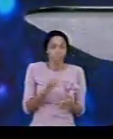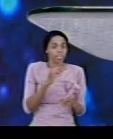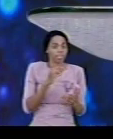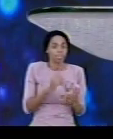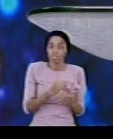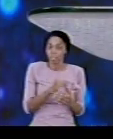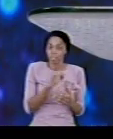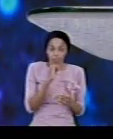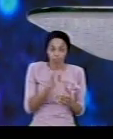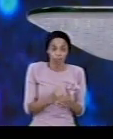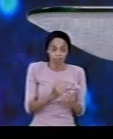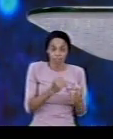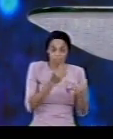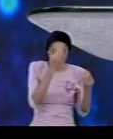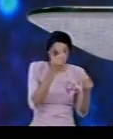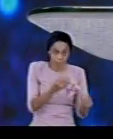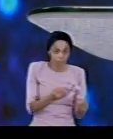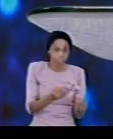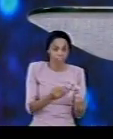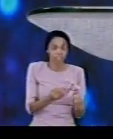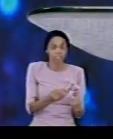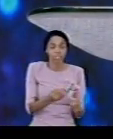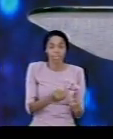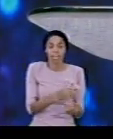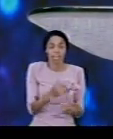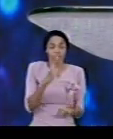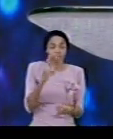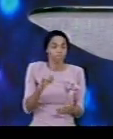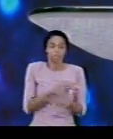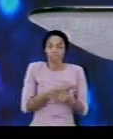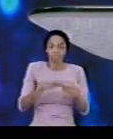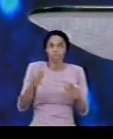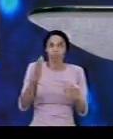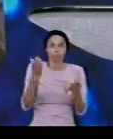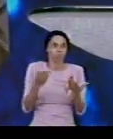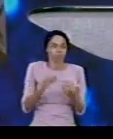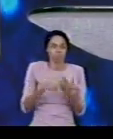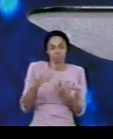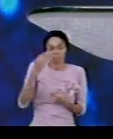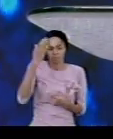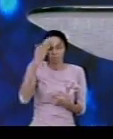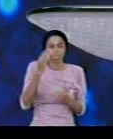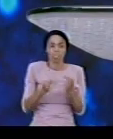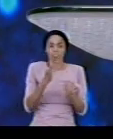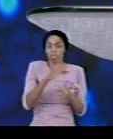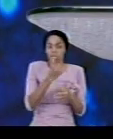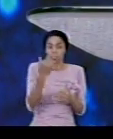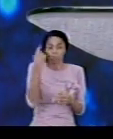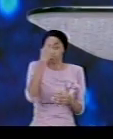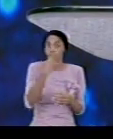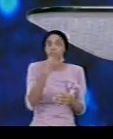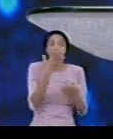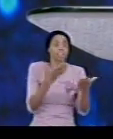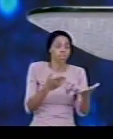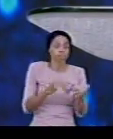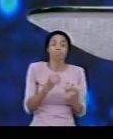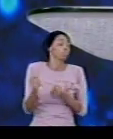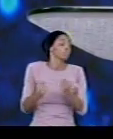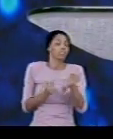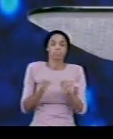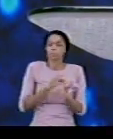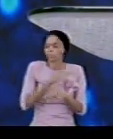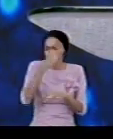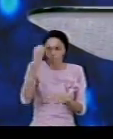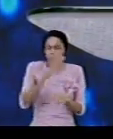near their punching, because they're not under any kind of rule